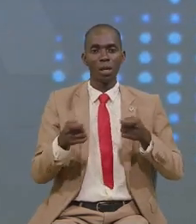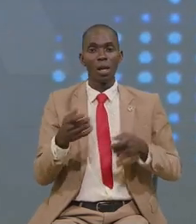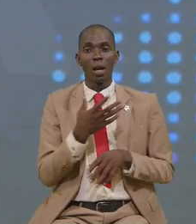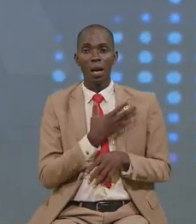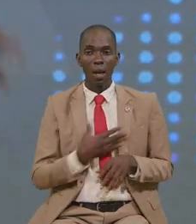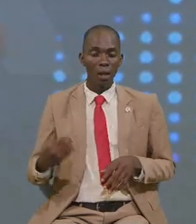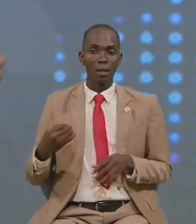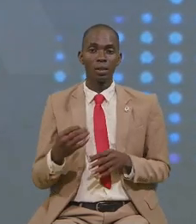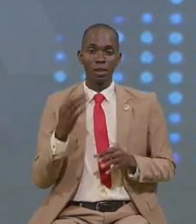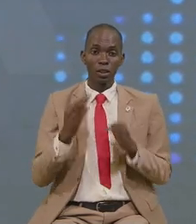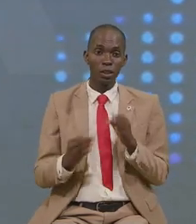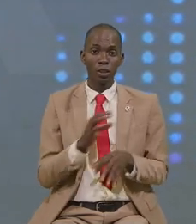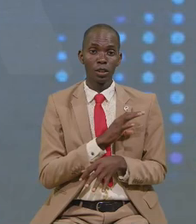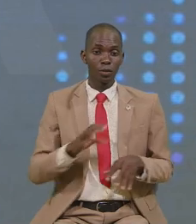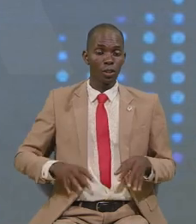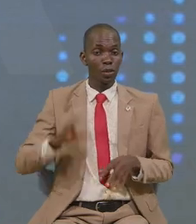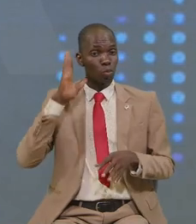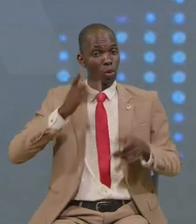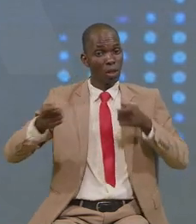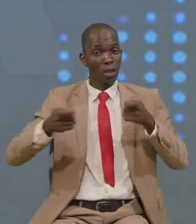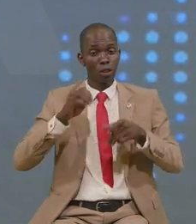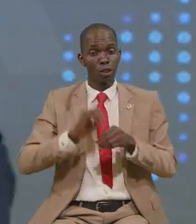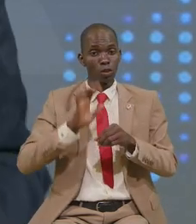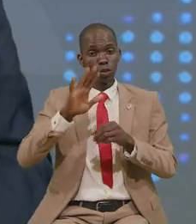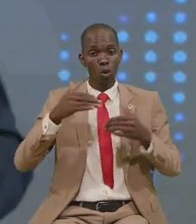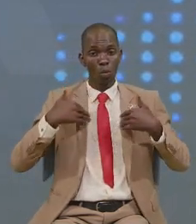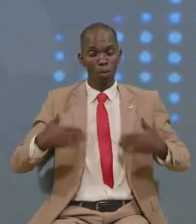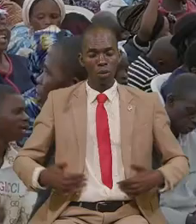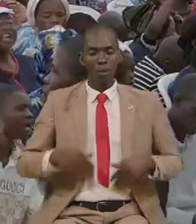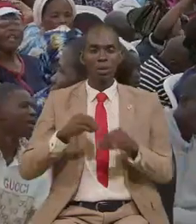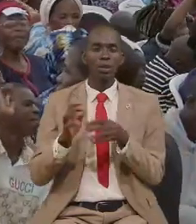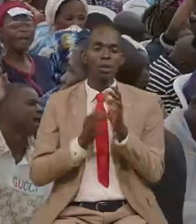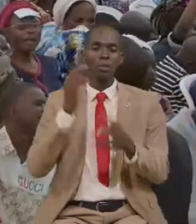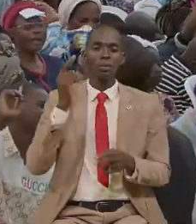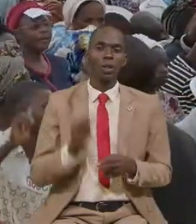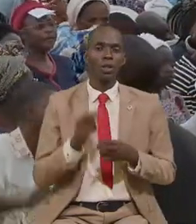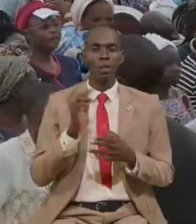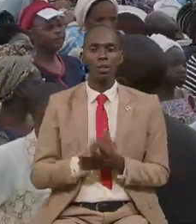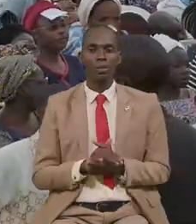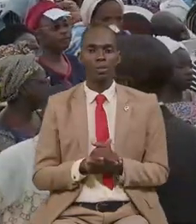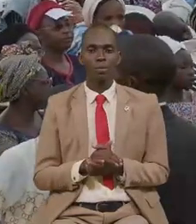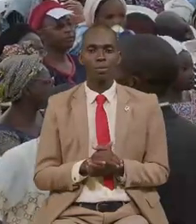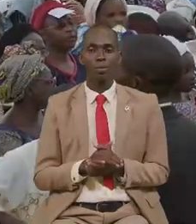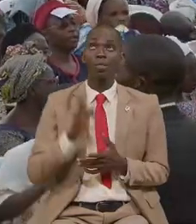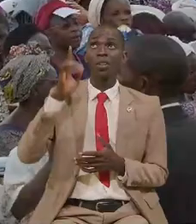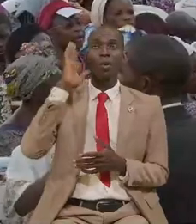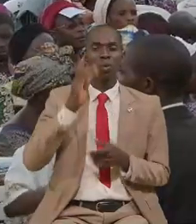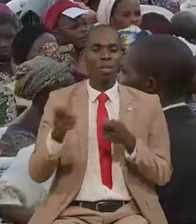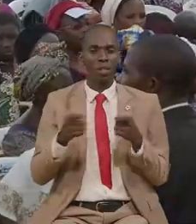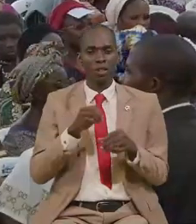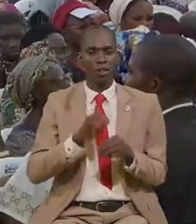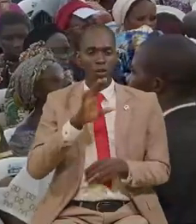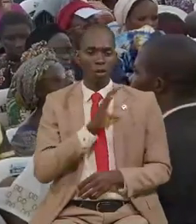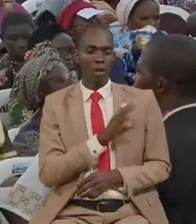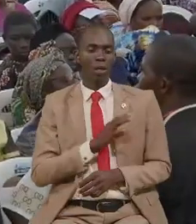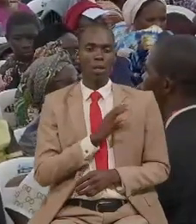will reign every part of your life in Jesus' name. He will reign in your character. He